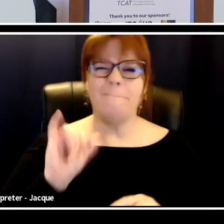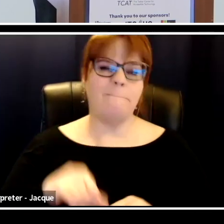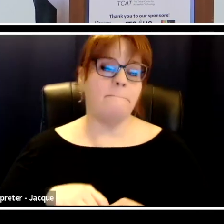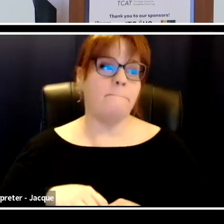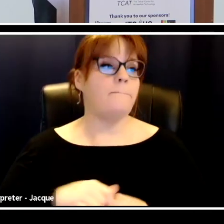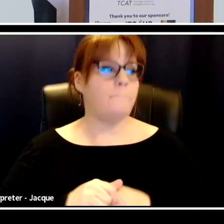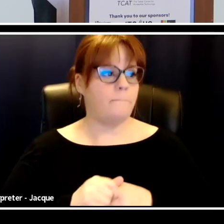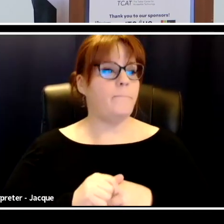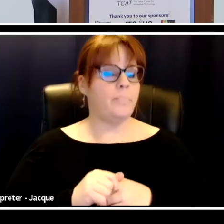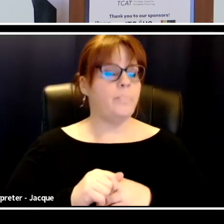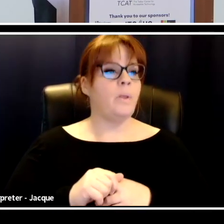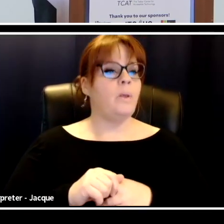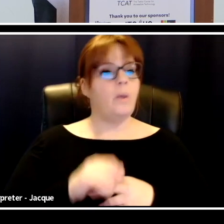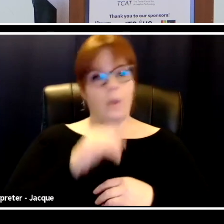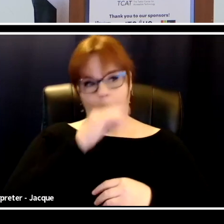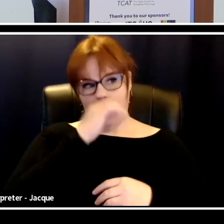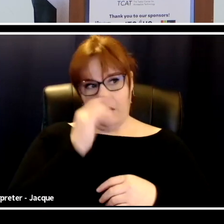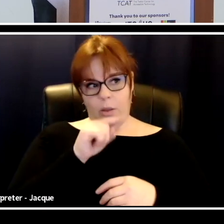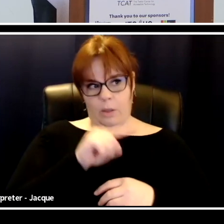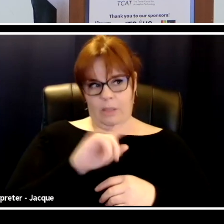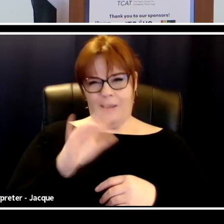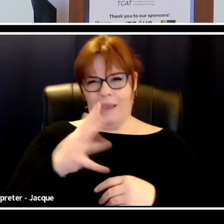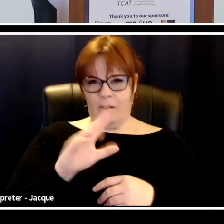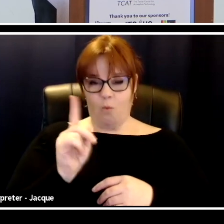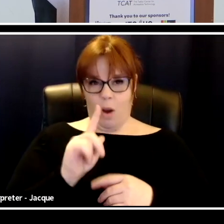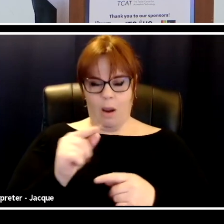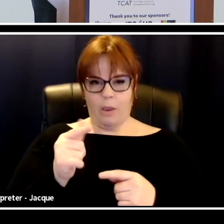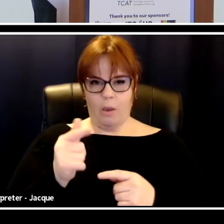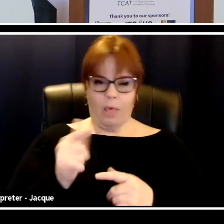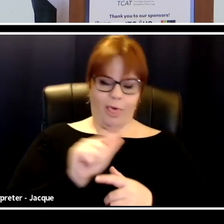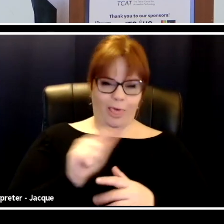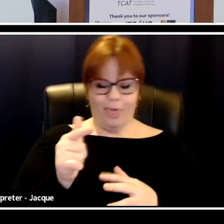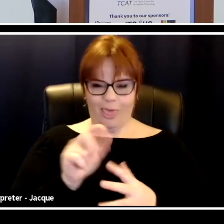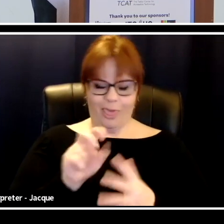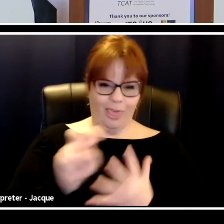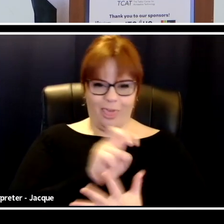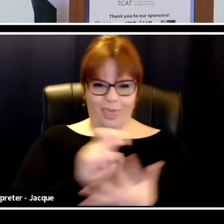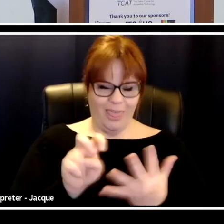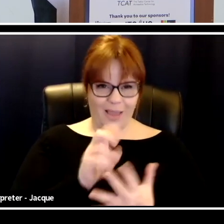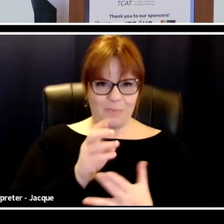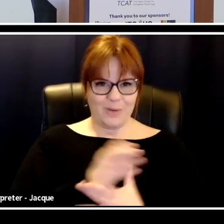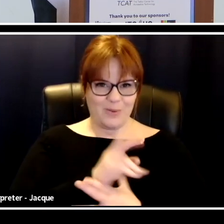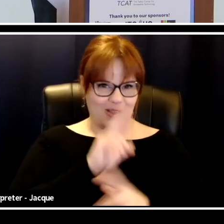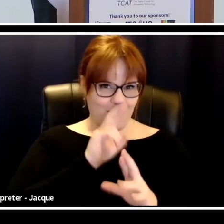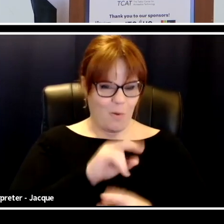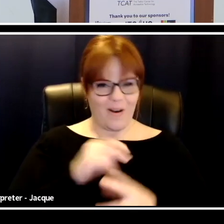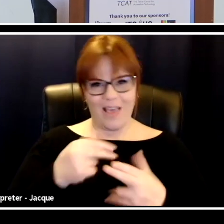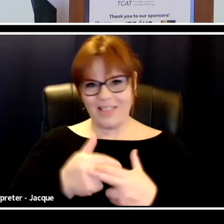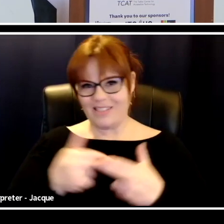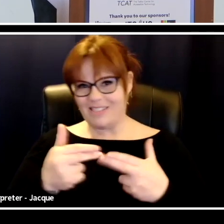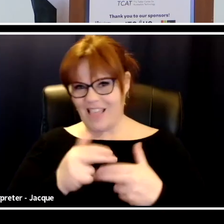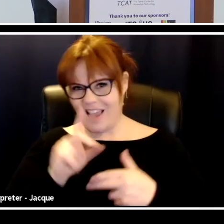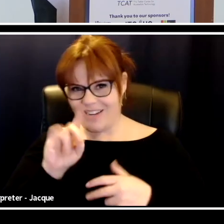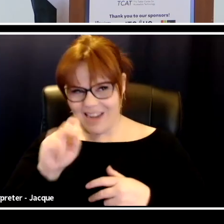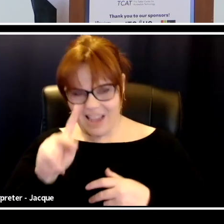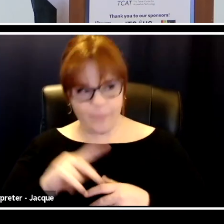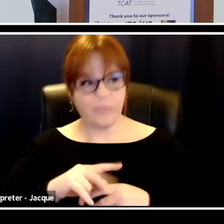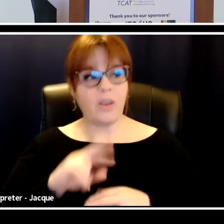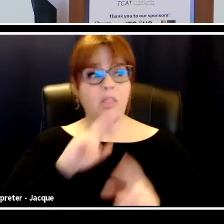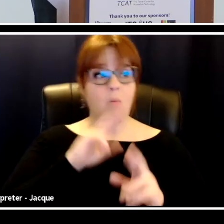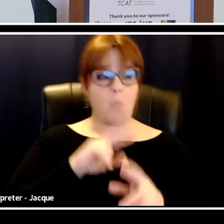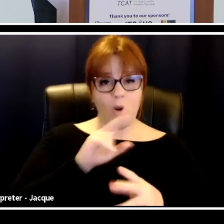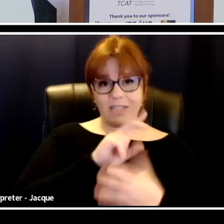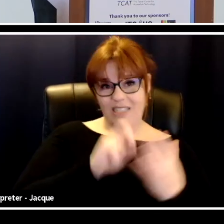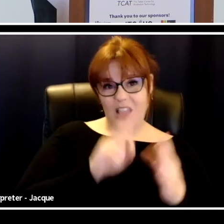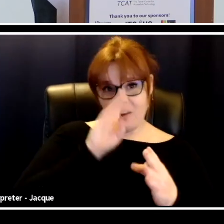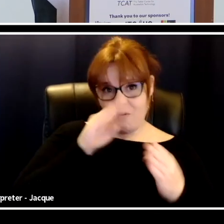And so this is kind of where I'll go a little bit back and forth between the report and the slide deck, but the report is designed to focus